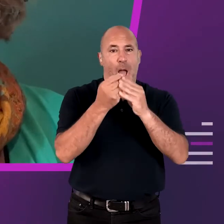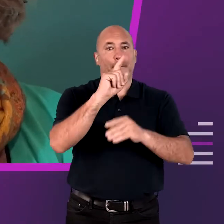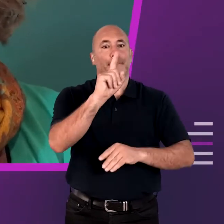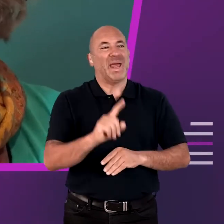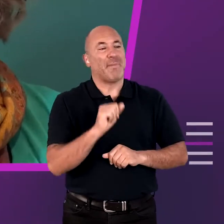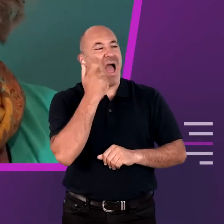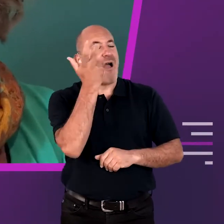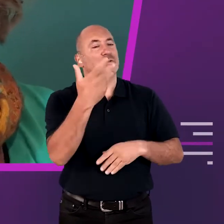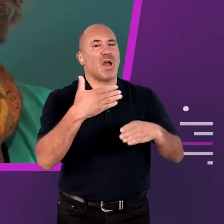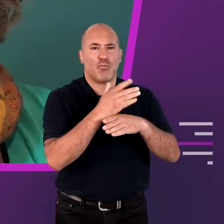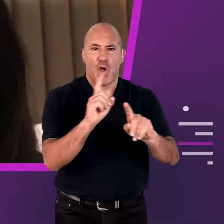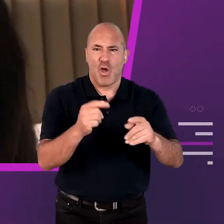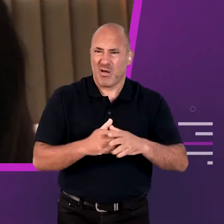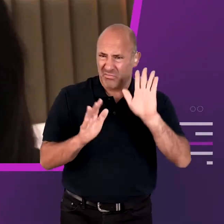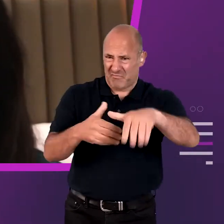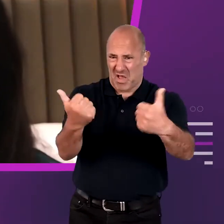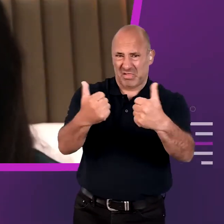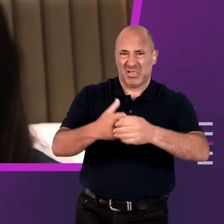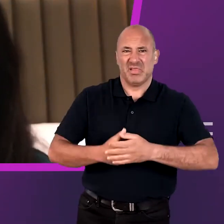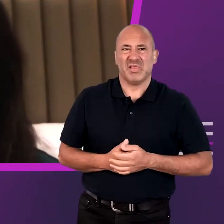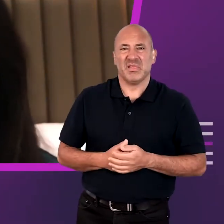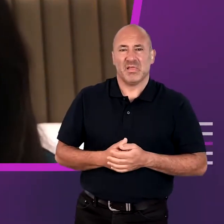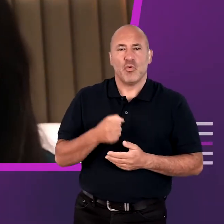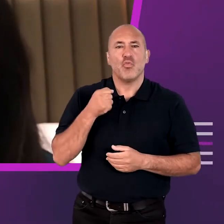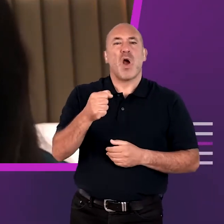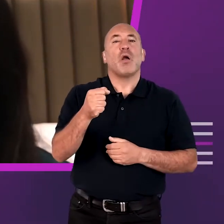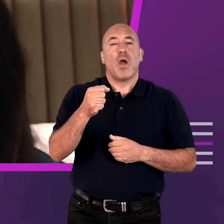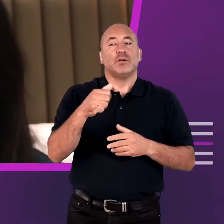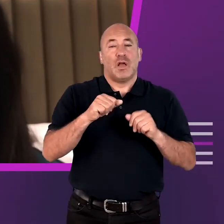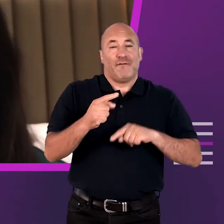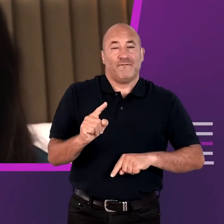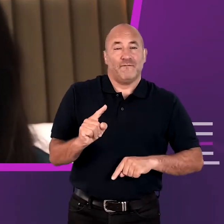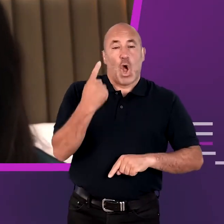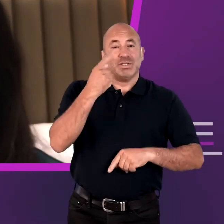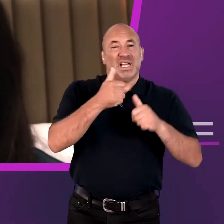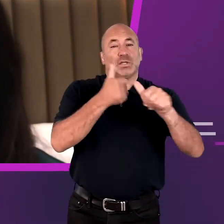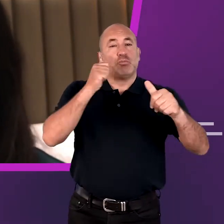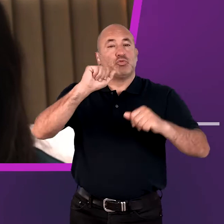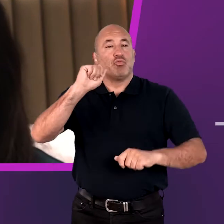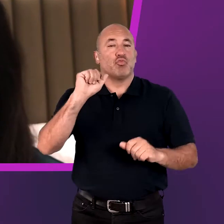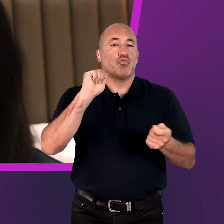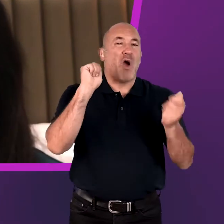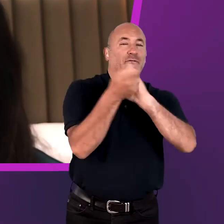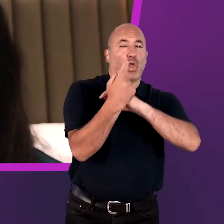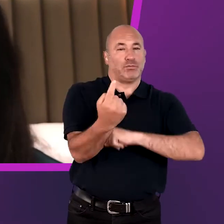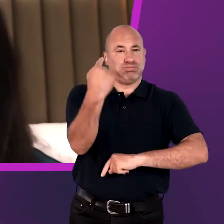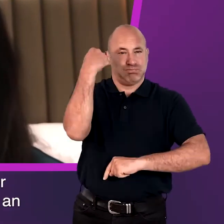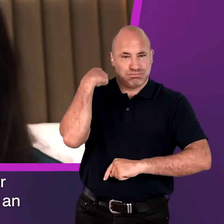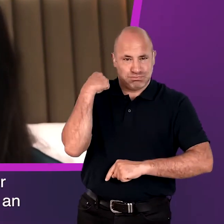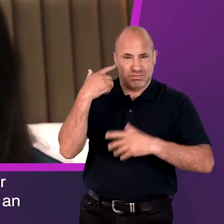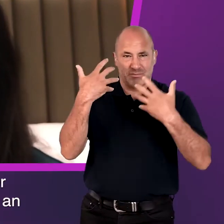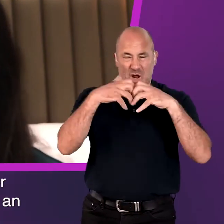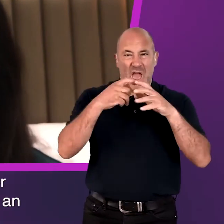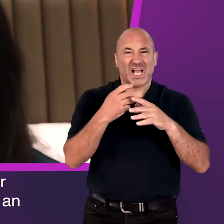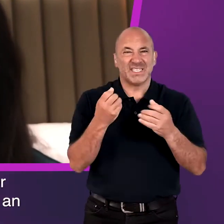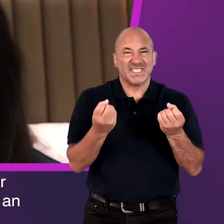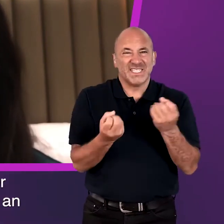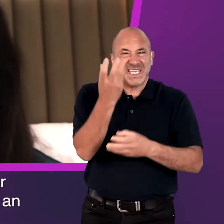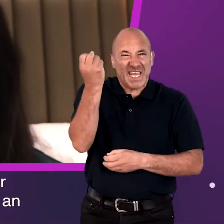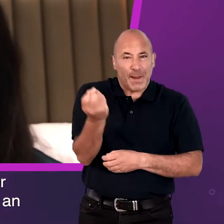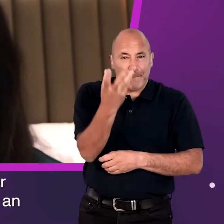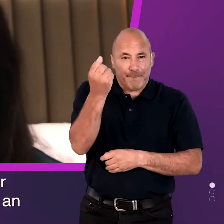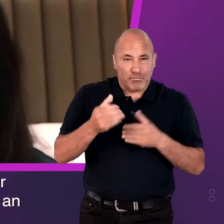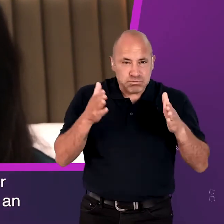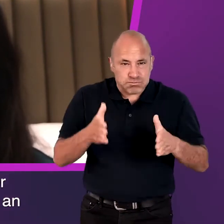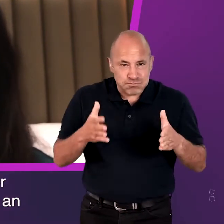people in their day-to-day jobs? Sure, no problem. The railway was built as part of the first industrial revolution. Technologies like steam power